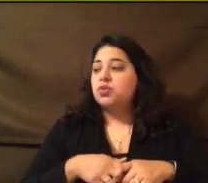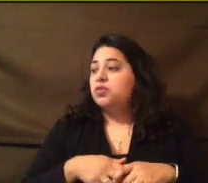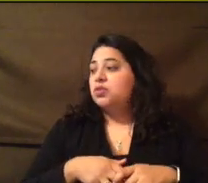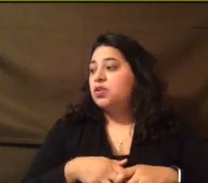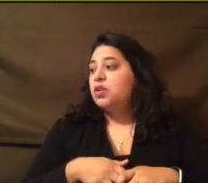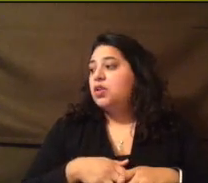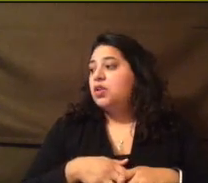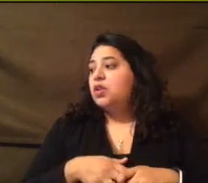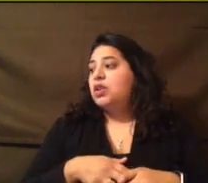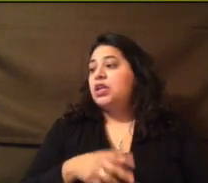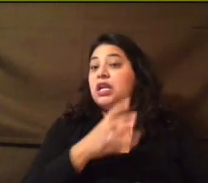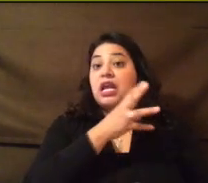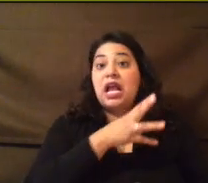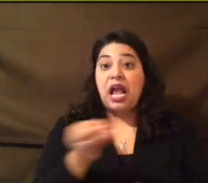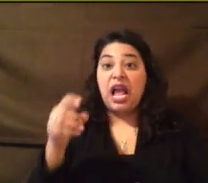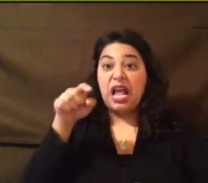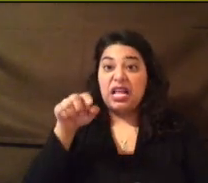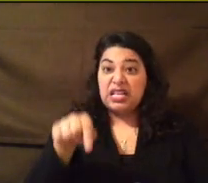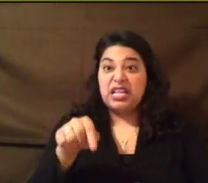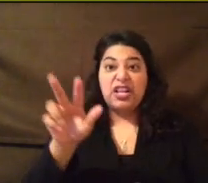with animal.